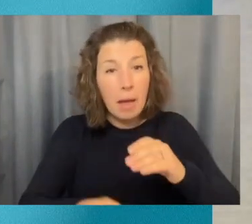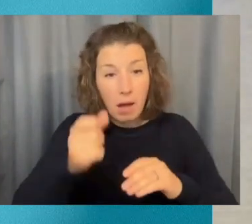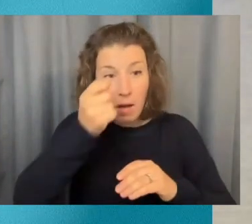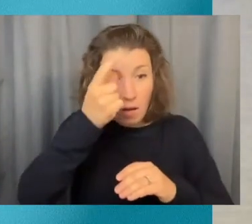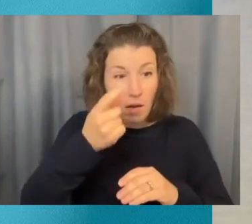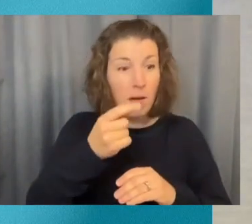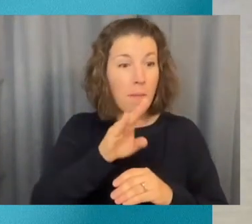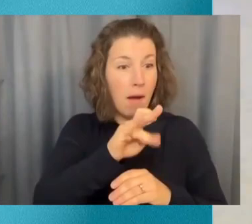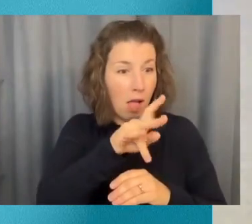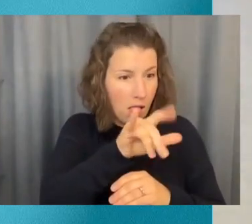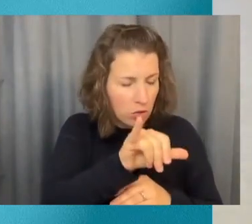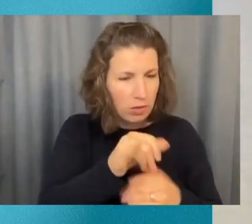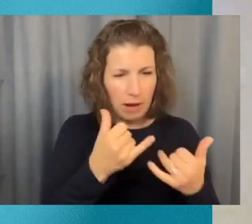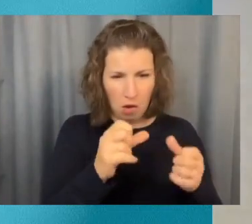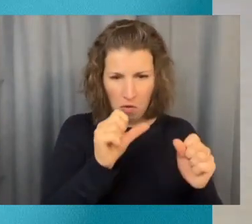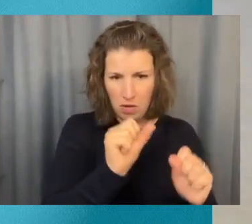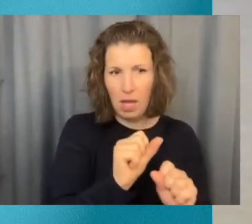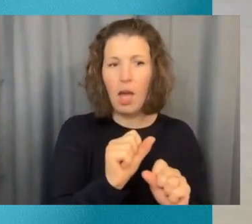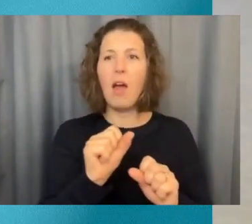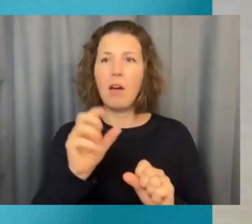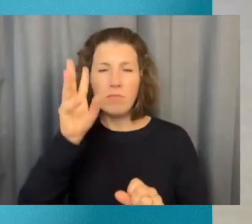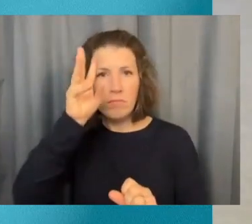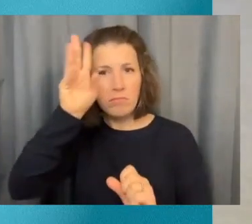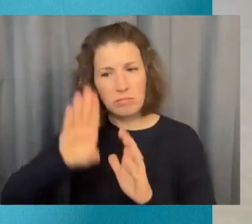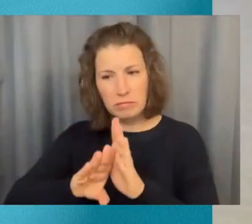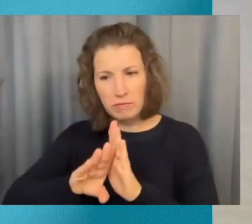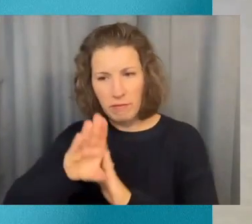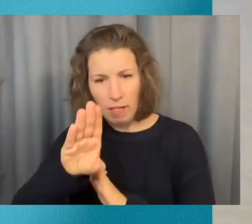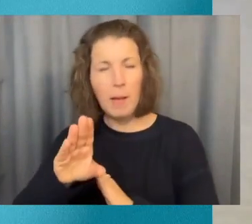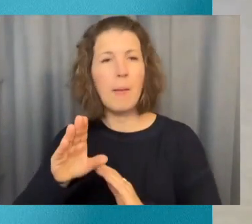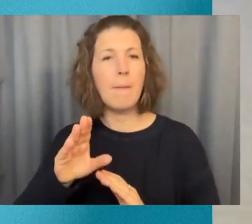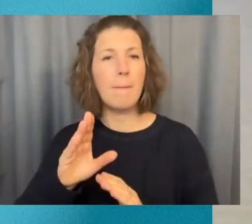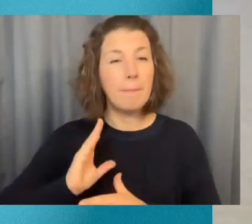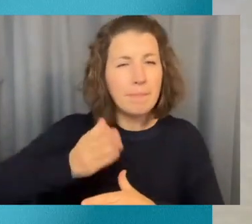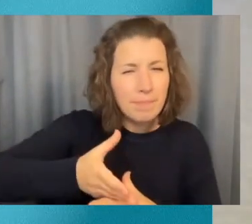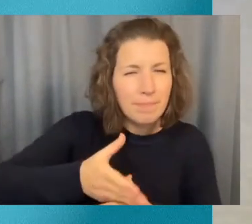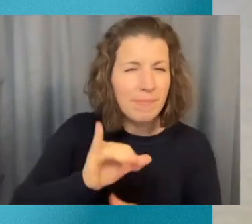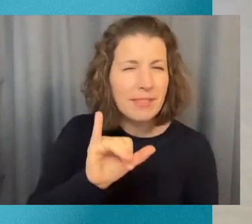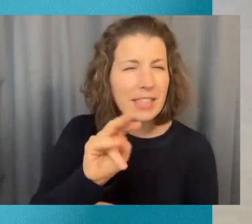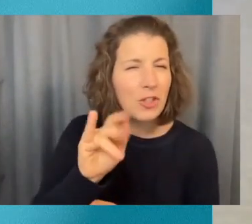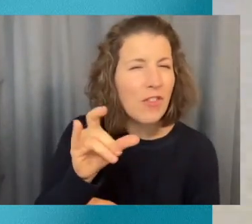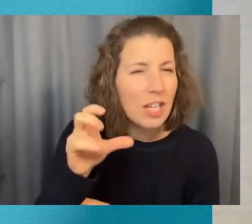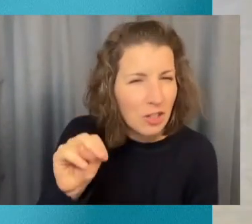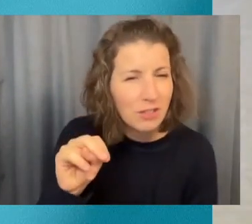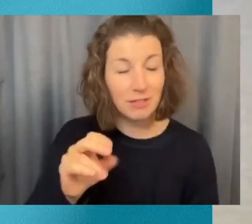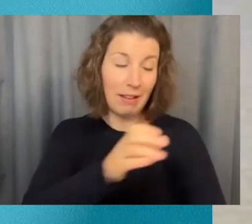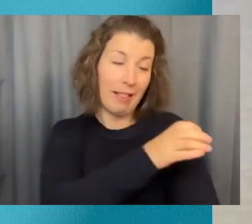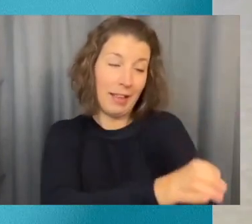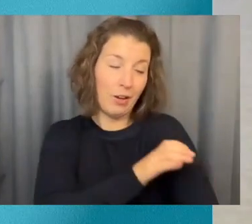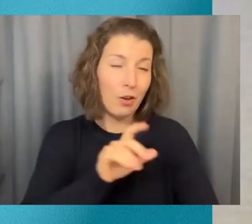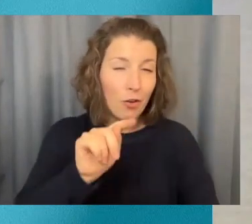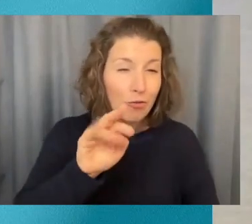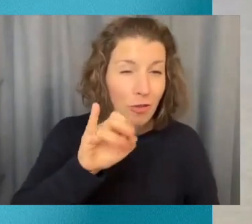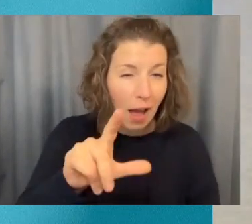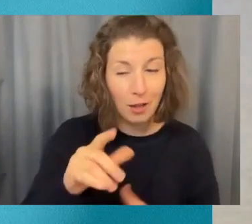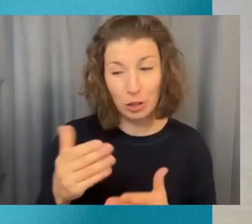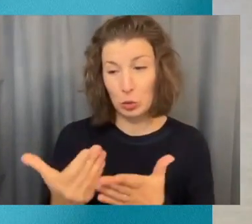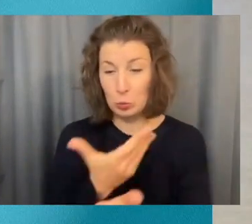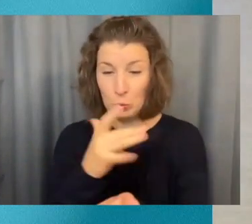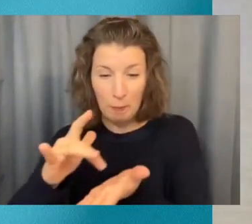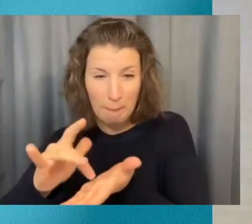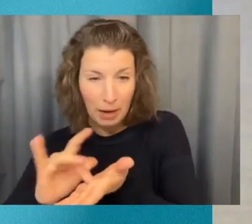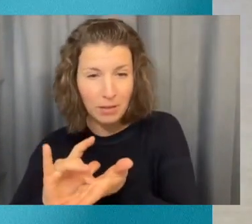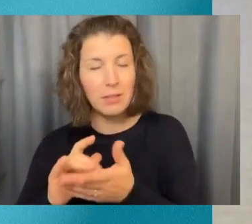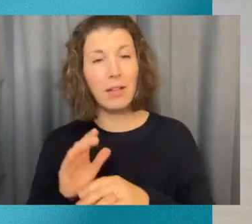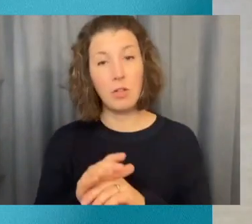interventions, these things that we call clinical trials, and new medicines, that is, creating a molecule